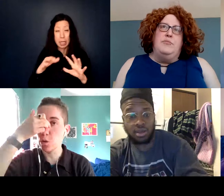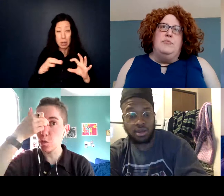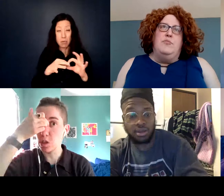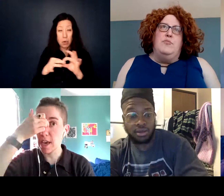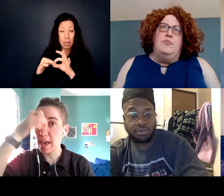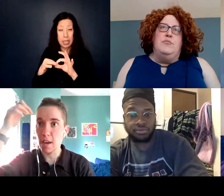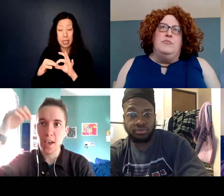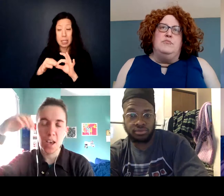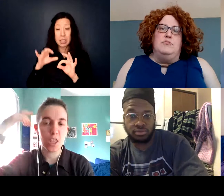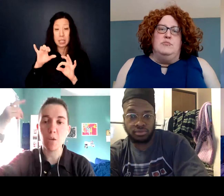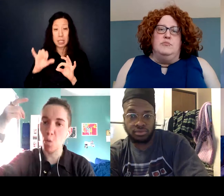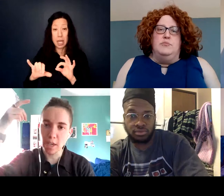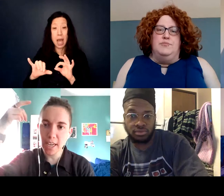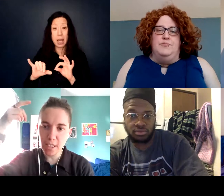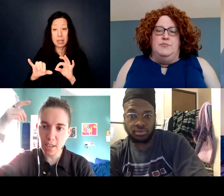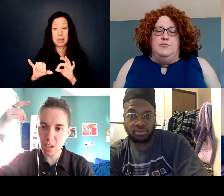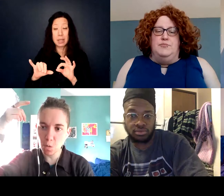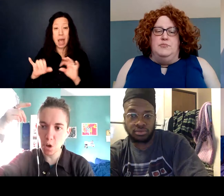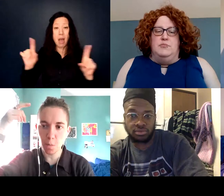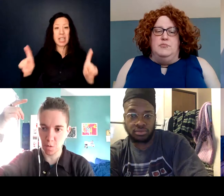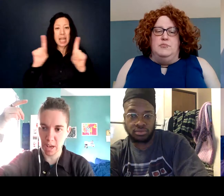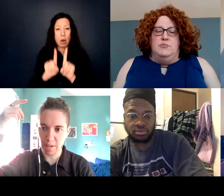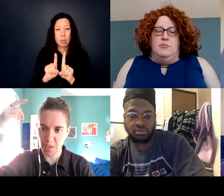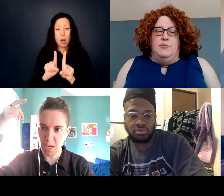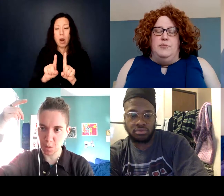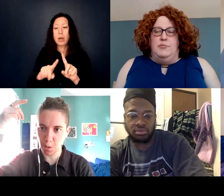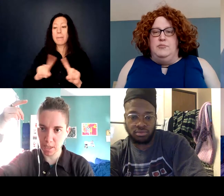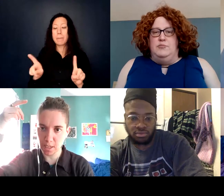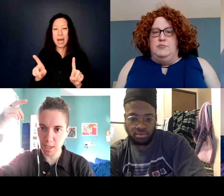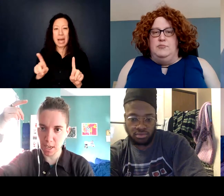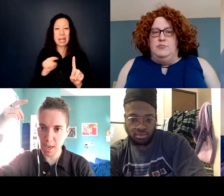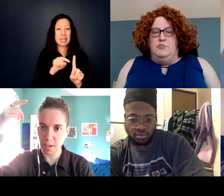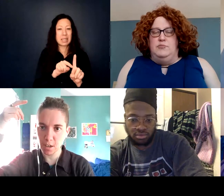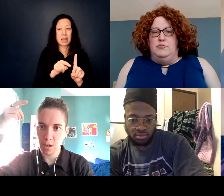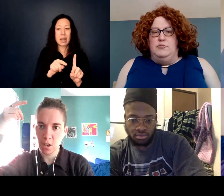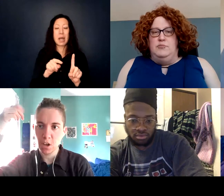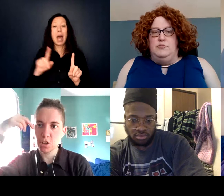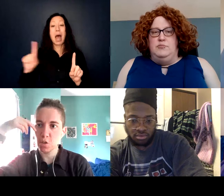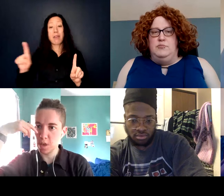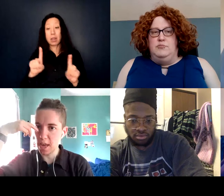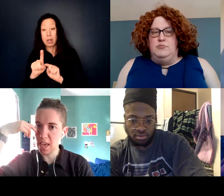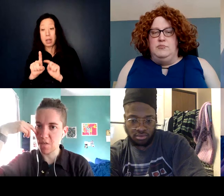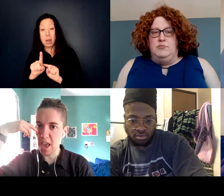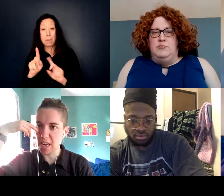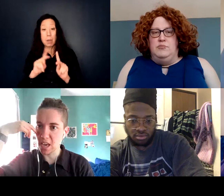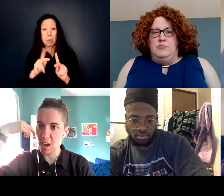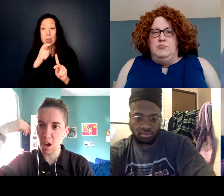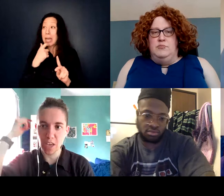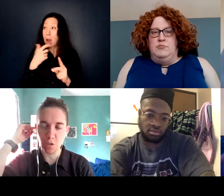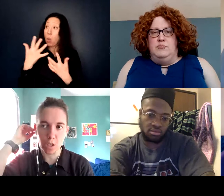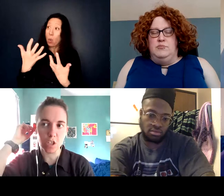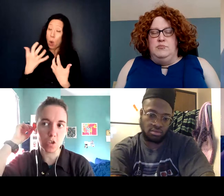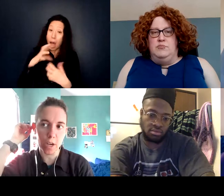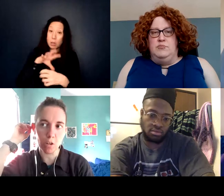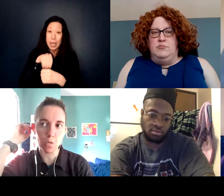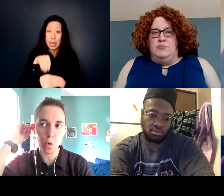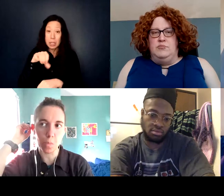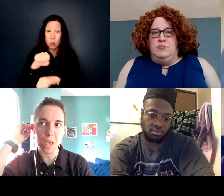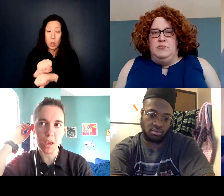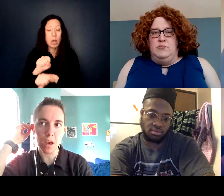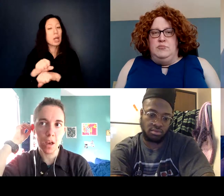list of folks who said they want to get into this work but don't have the experience in it yet, so that if any of the